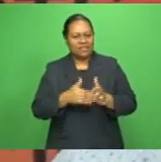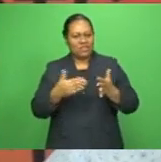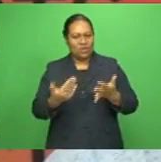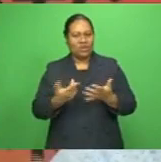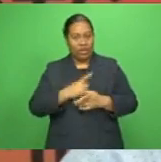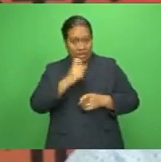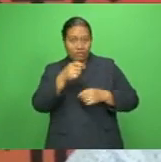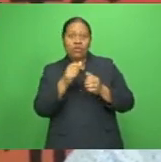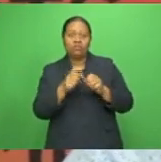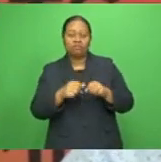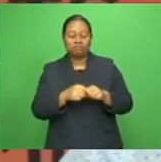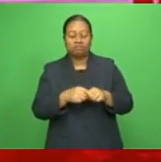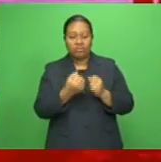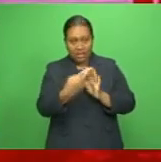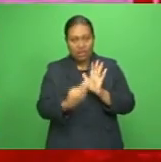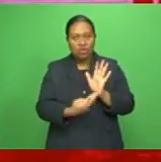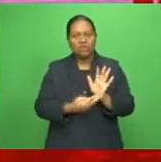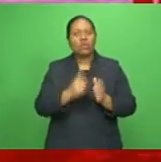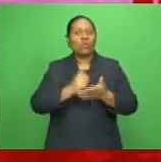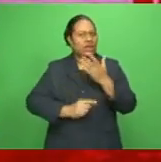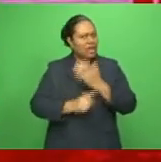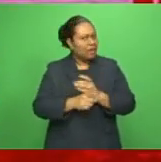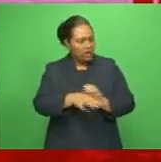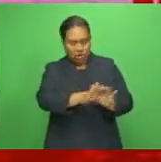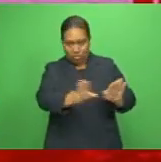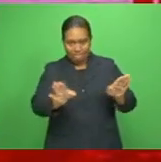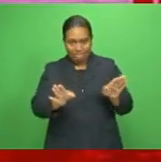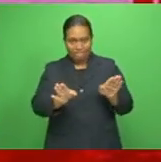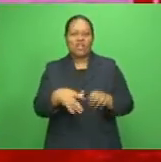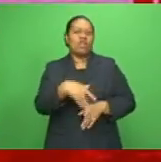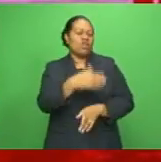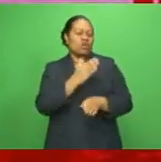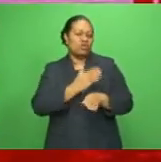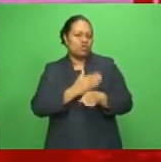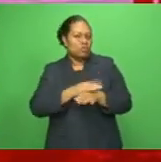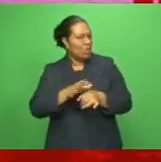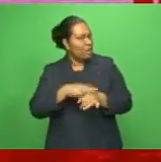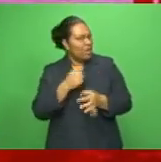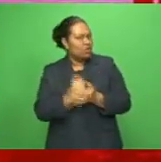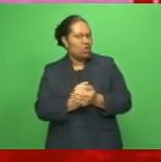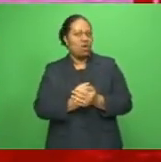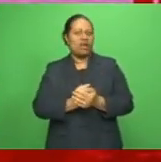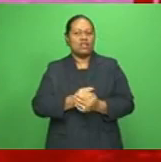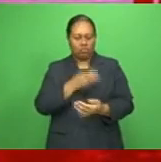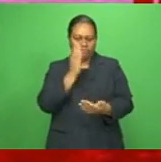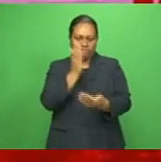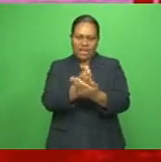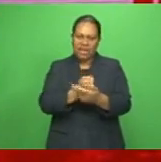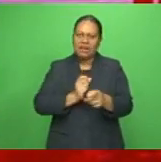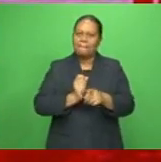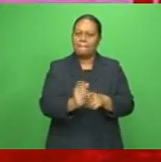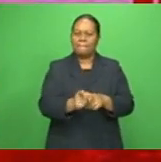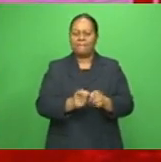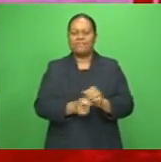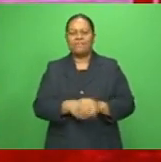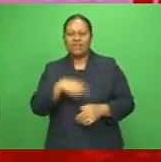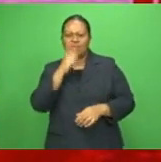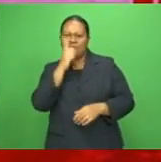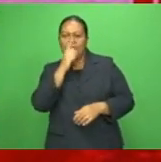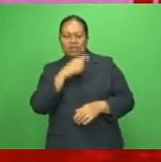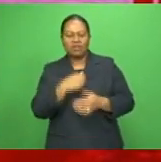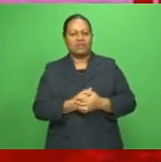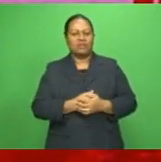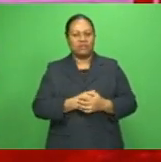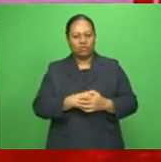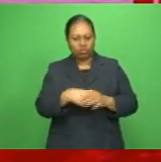the rules, or they have not complied, it's your job. Okay? Our job is to make sure that we send a straight message to them that you